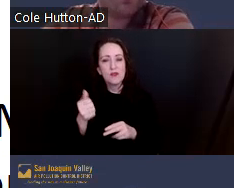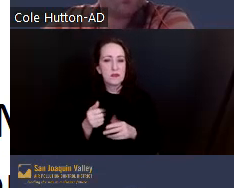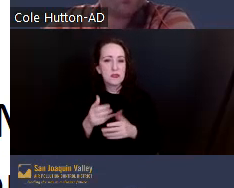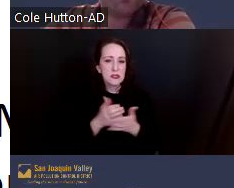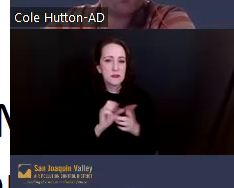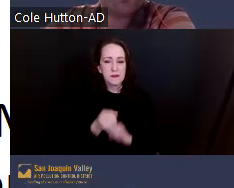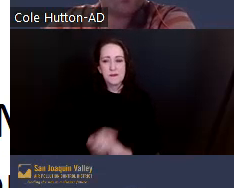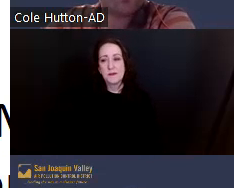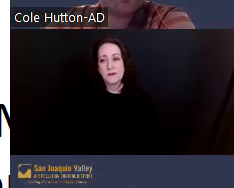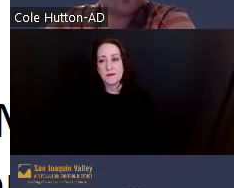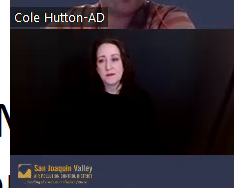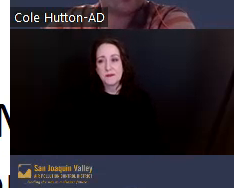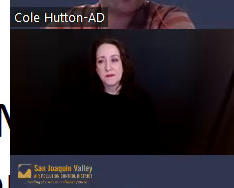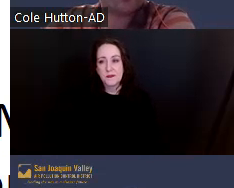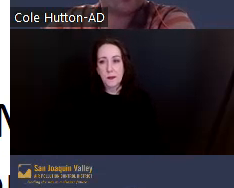cases.